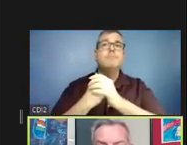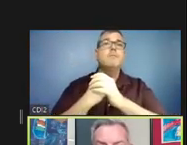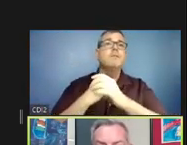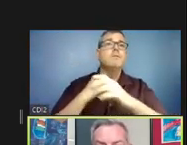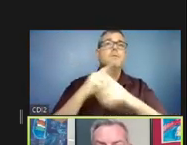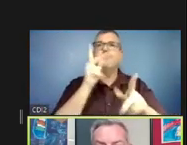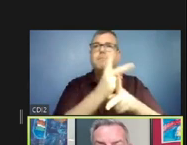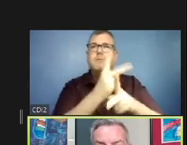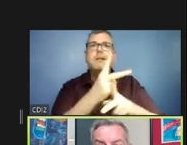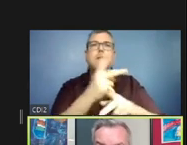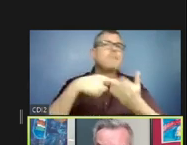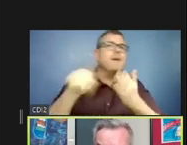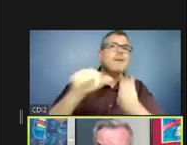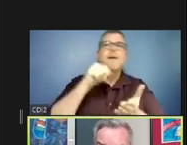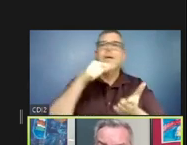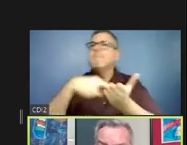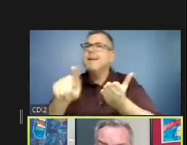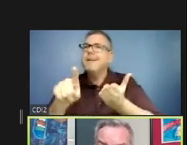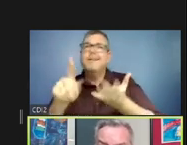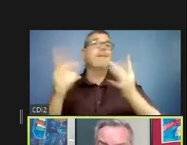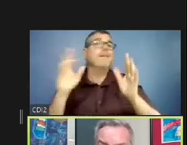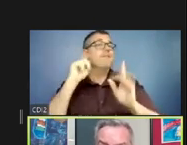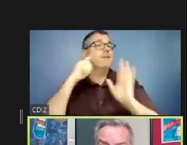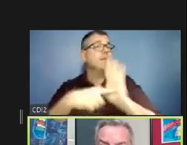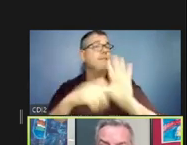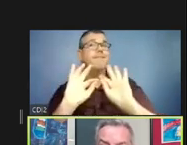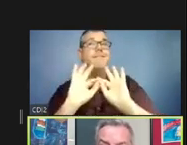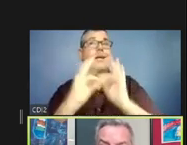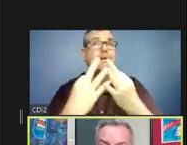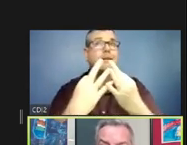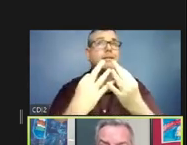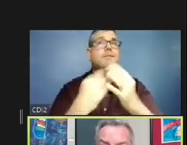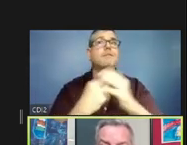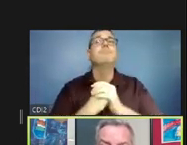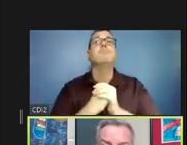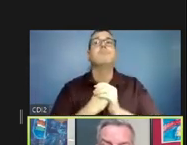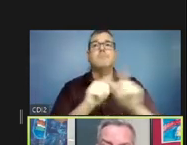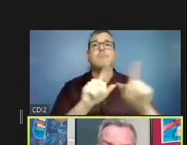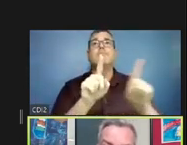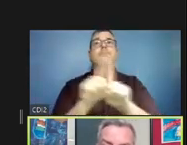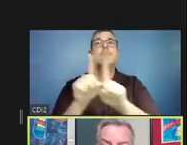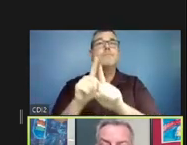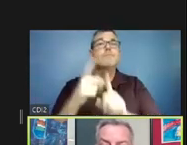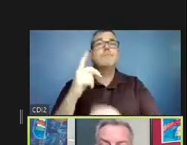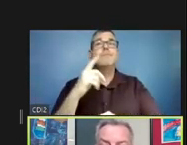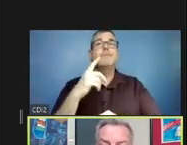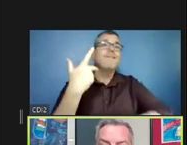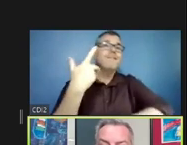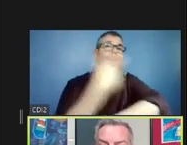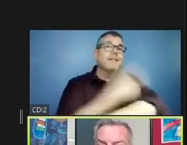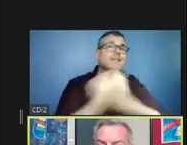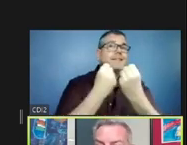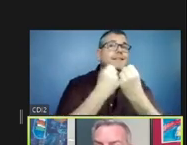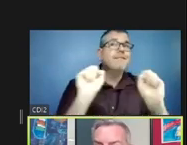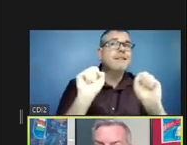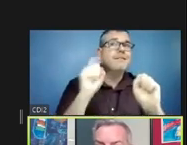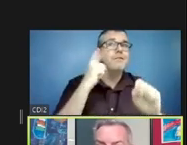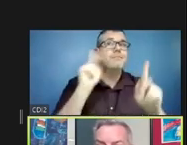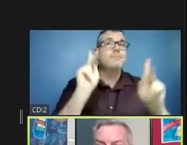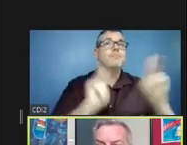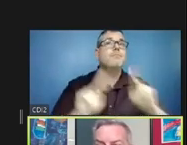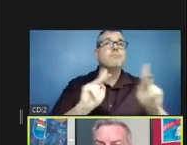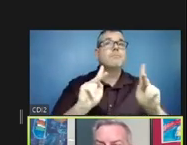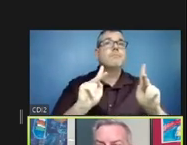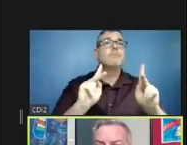there. Priority has been that the vaccine safety for people with complex medical conditions and interactions with other